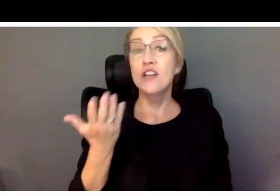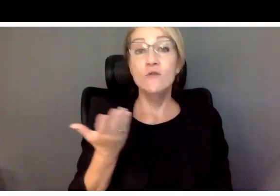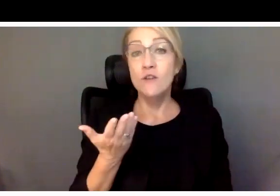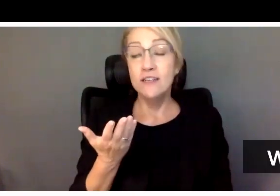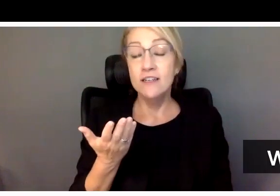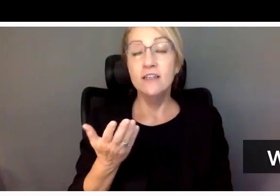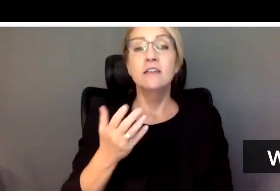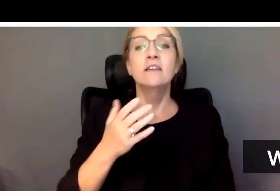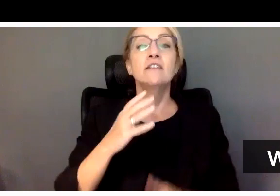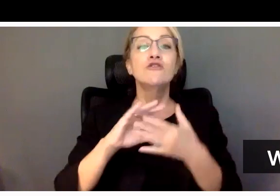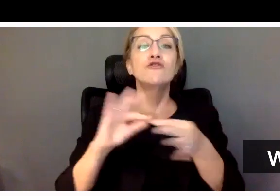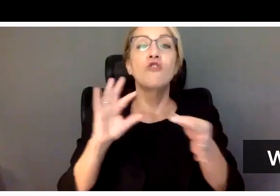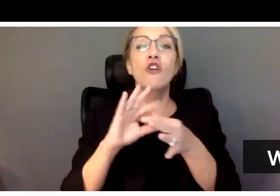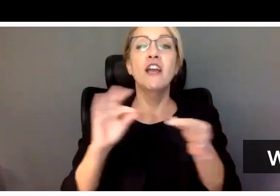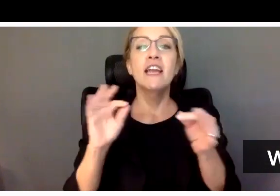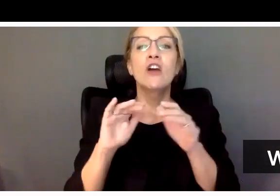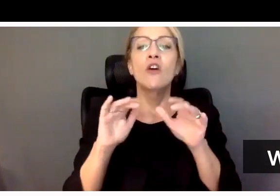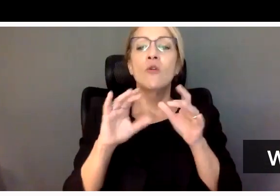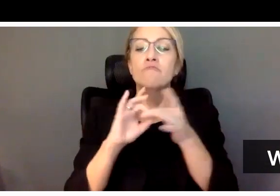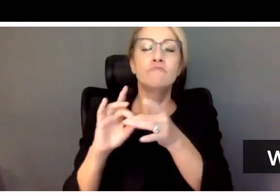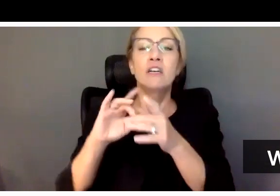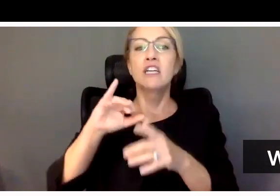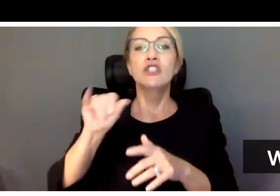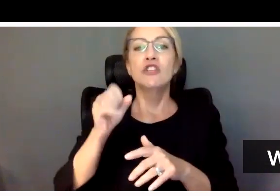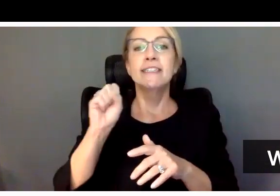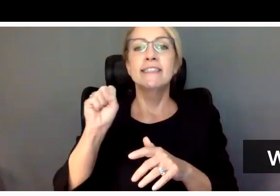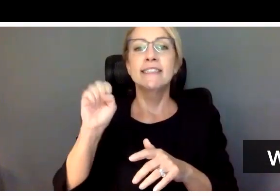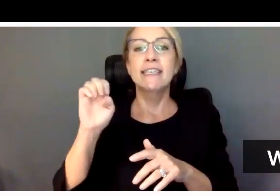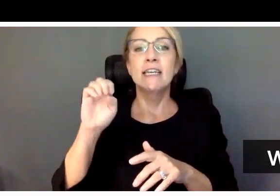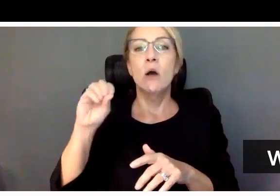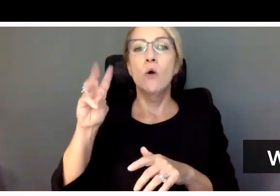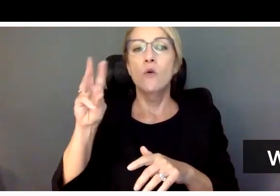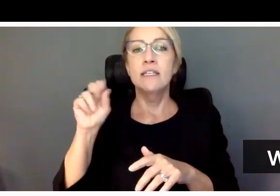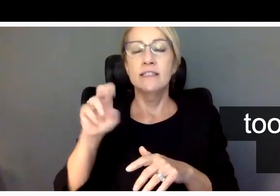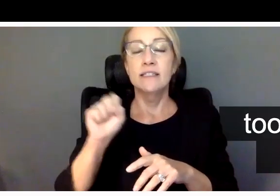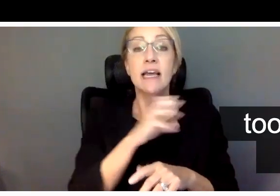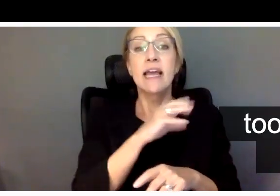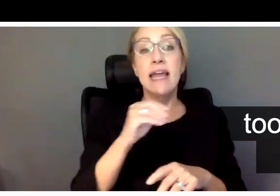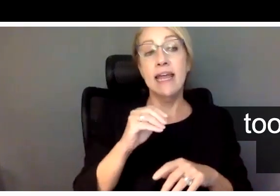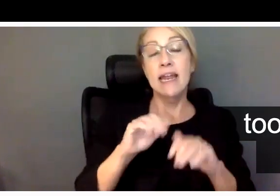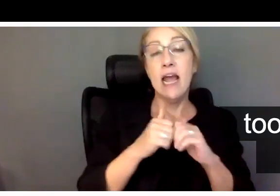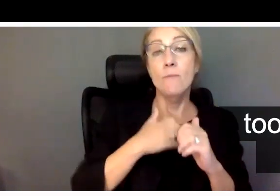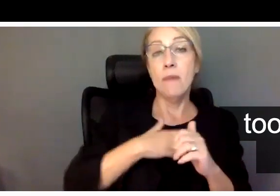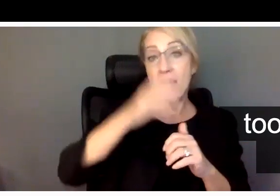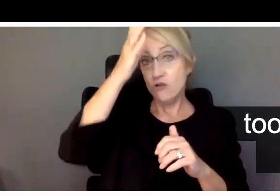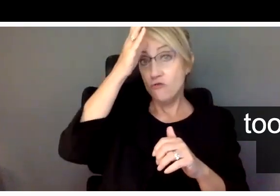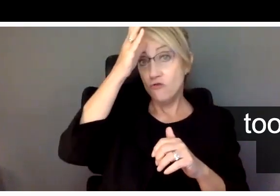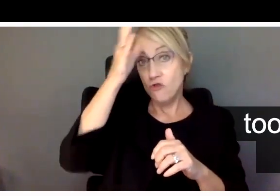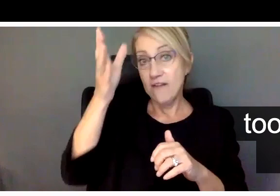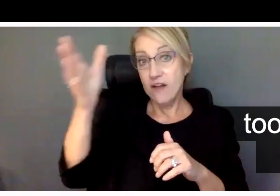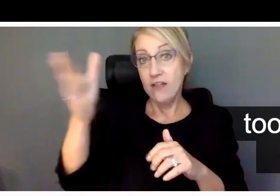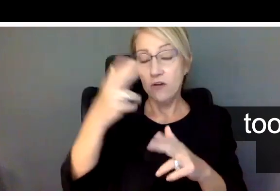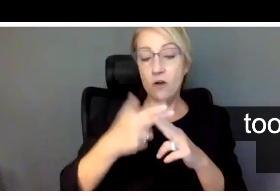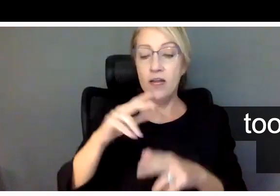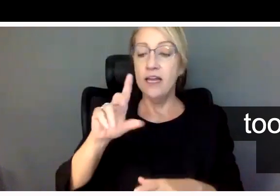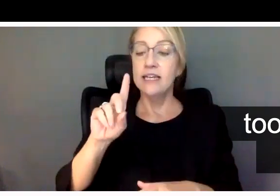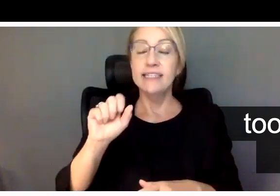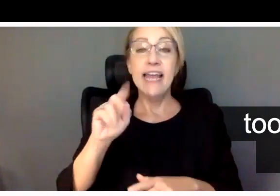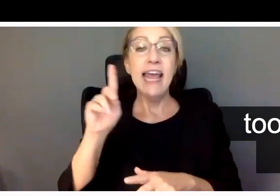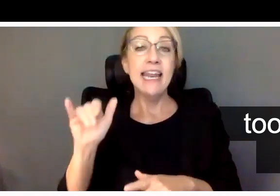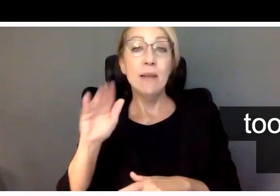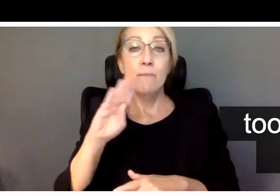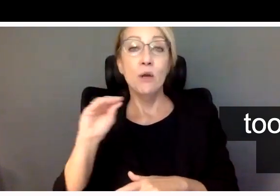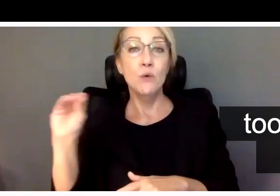Owens. How my grandfather, who we called Daddy Boo, took Daddy to see Jesse